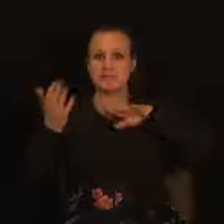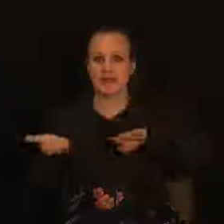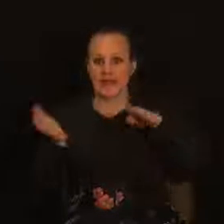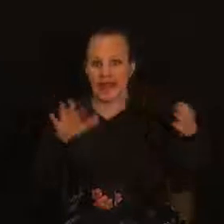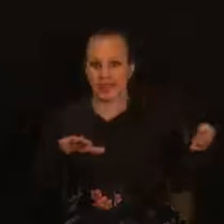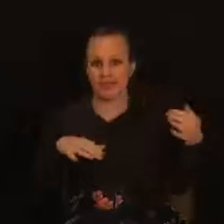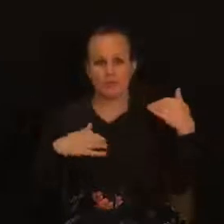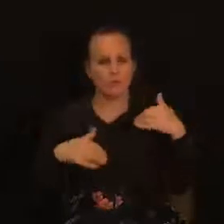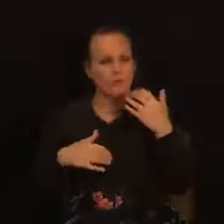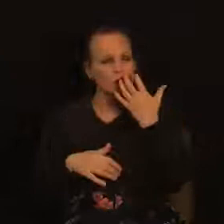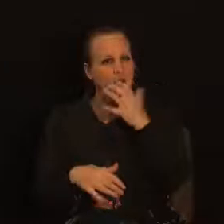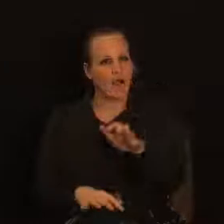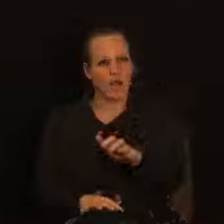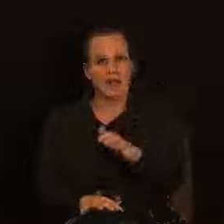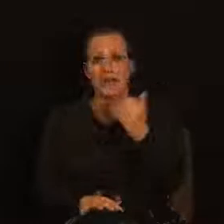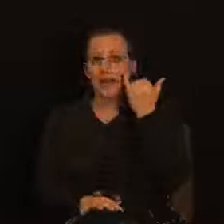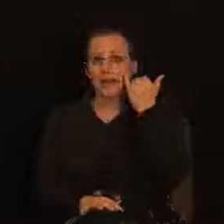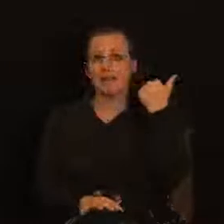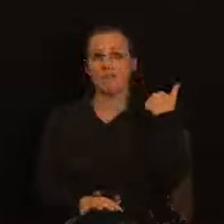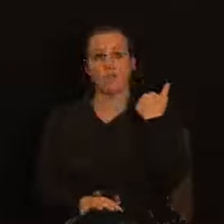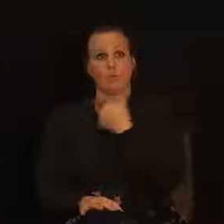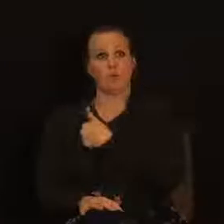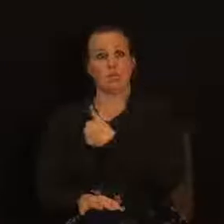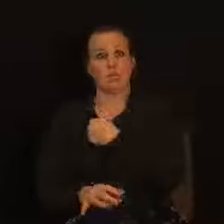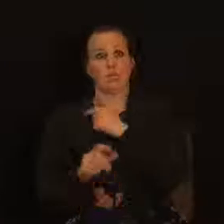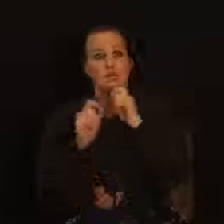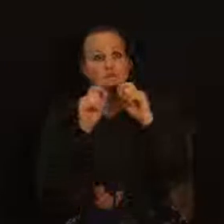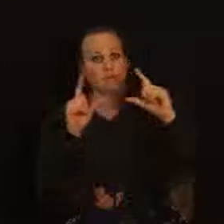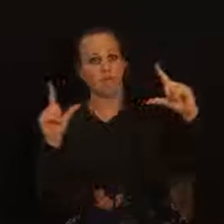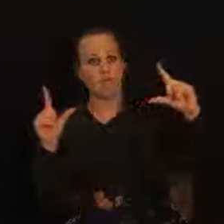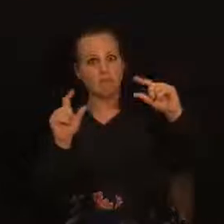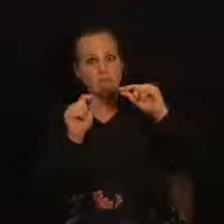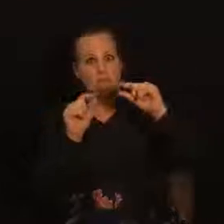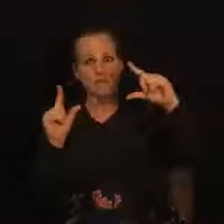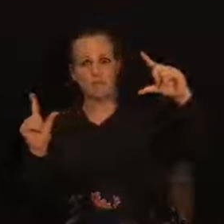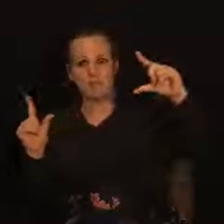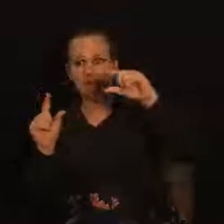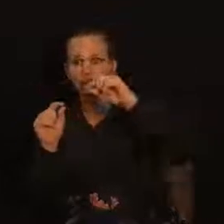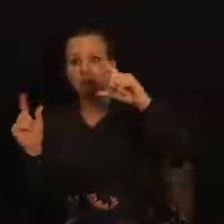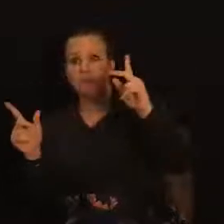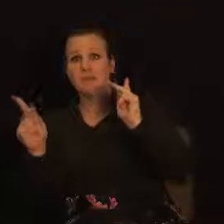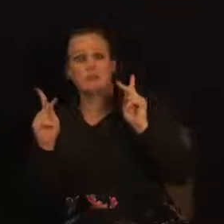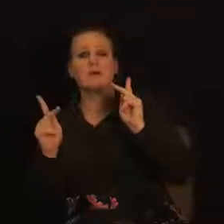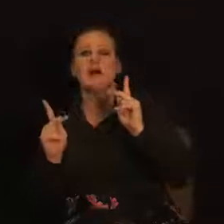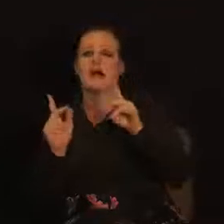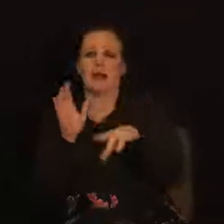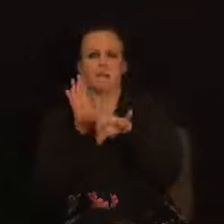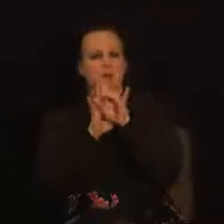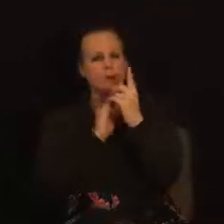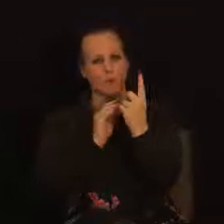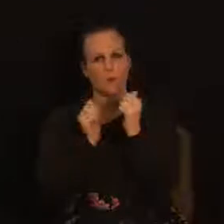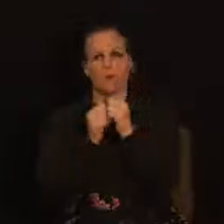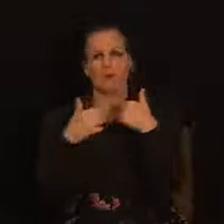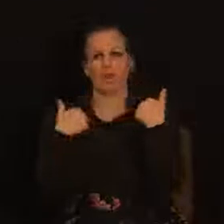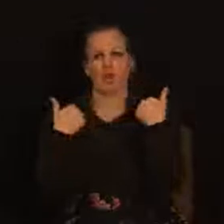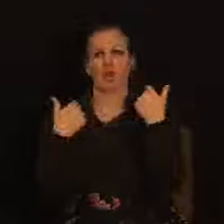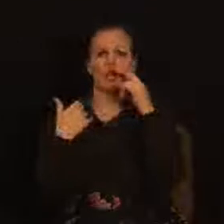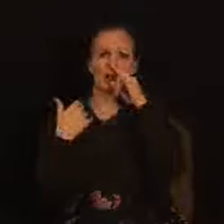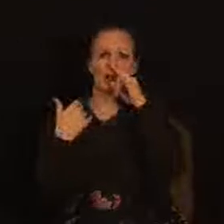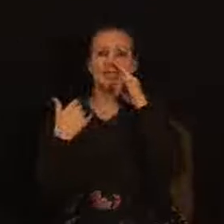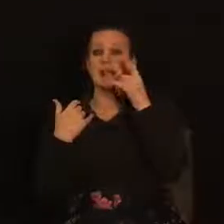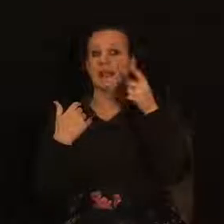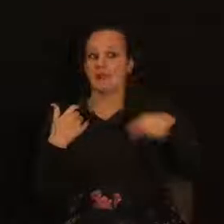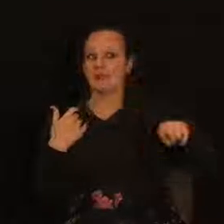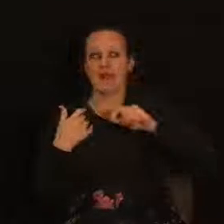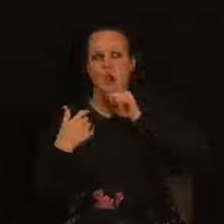And if we, you know, zoomed in on the people, that's actually why I chose one with just a couple of my younger kids, because they don't ever complain when I show